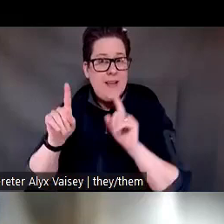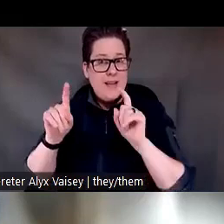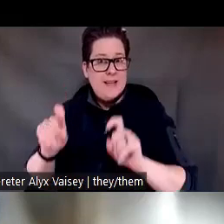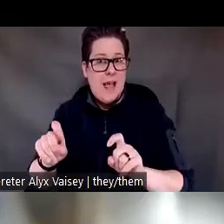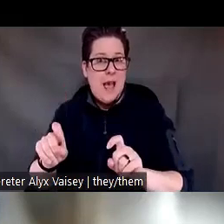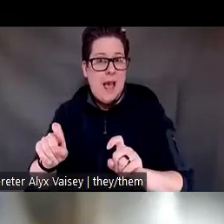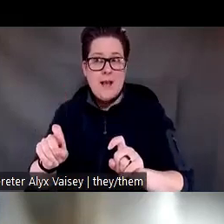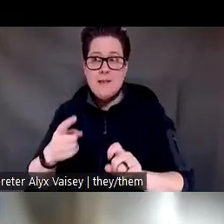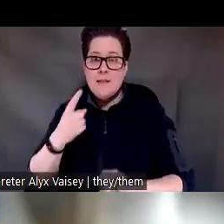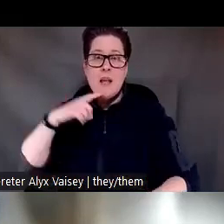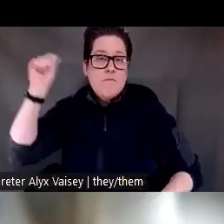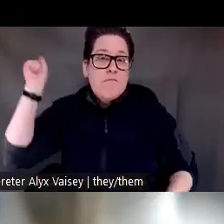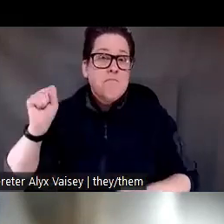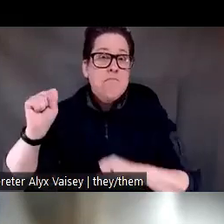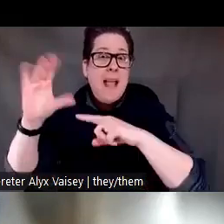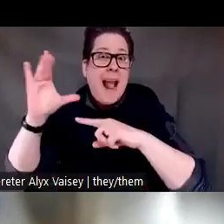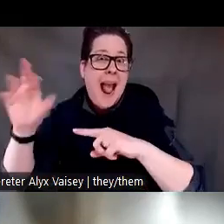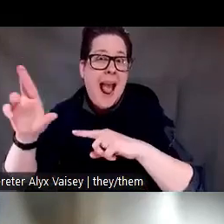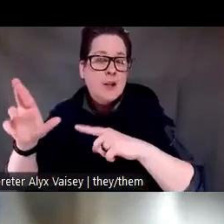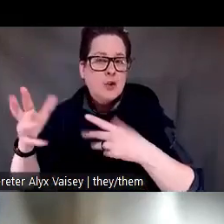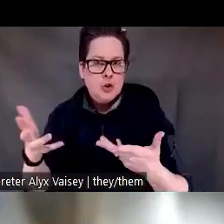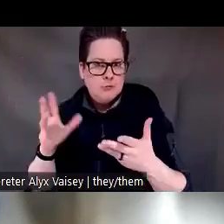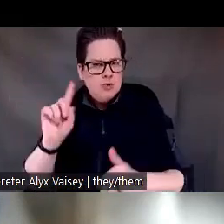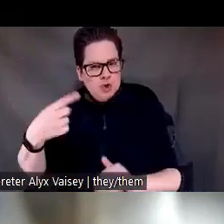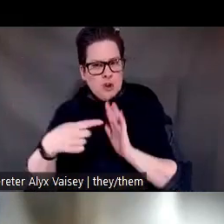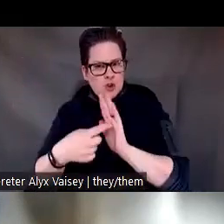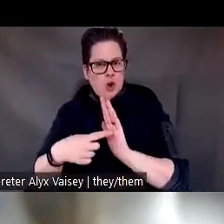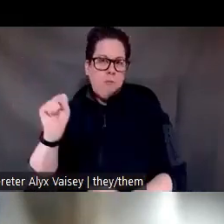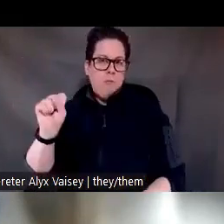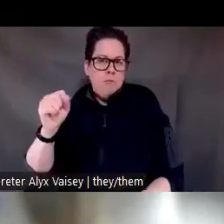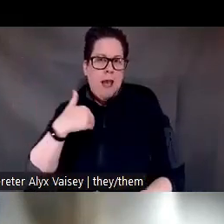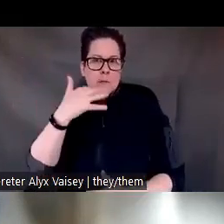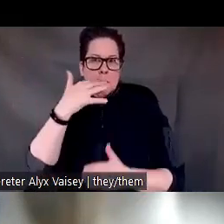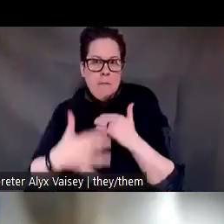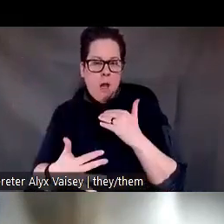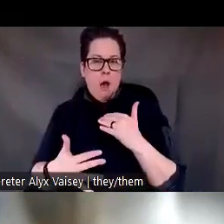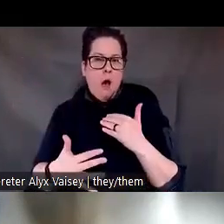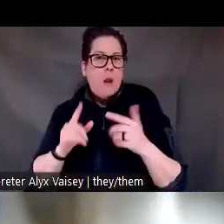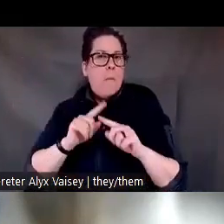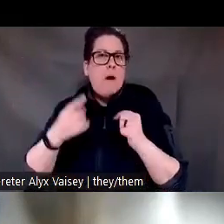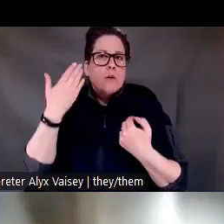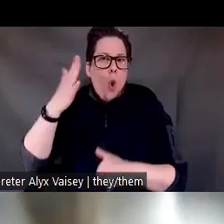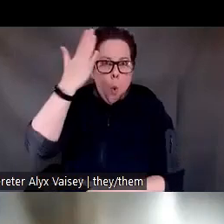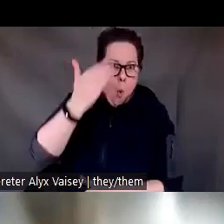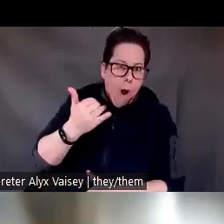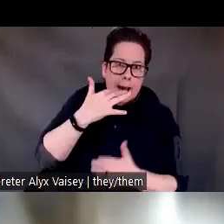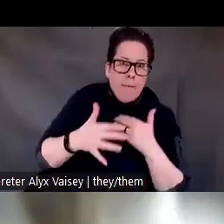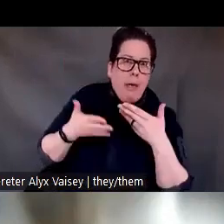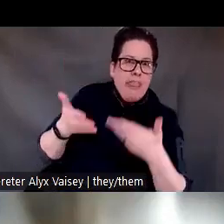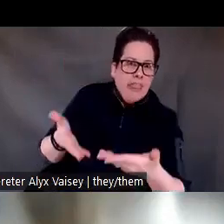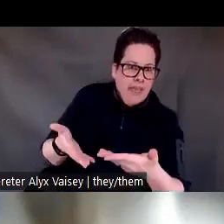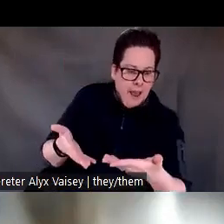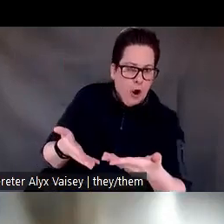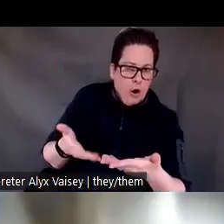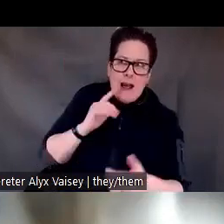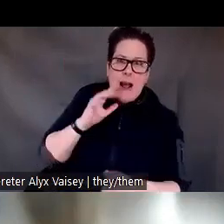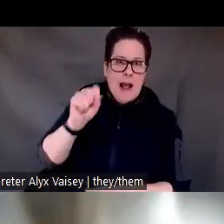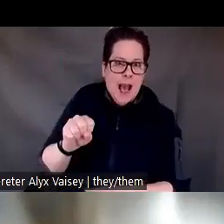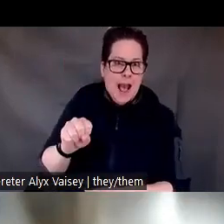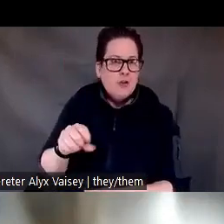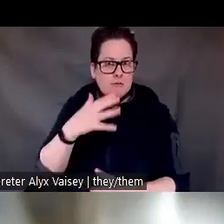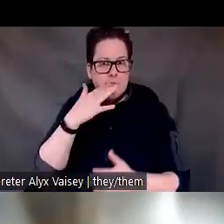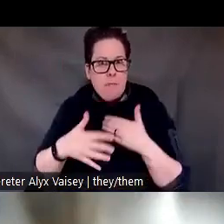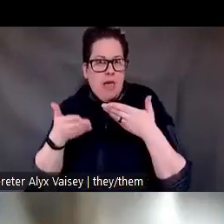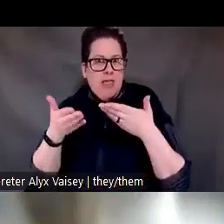distinguish between the other reasons to have blood in the stool, but it does pick up on whether or not